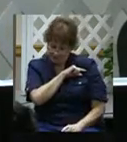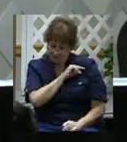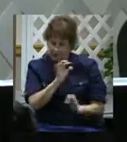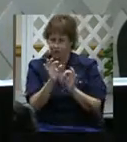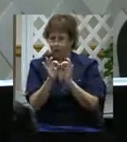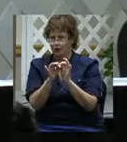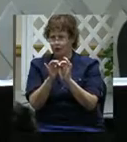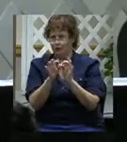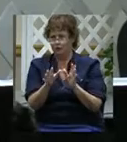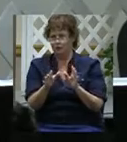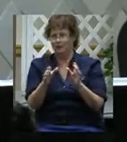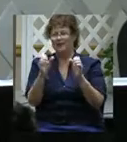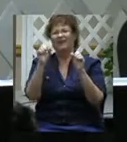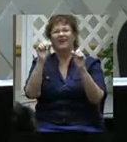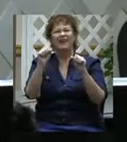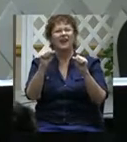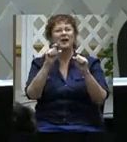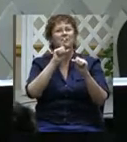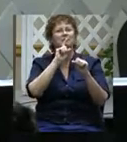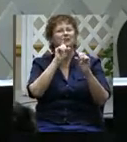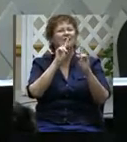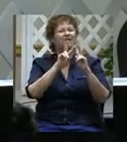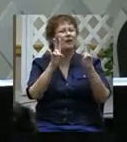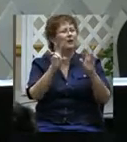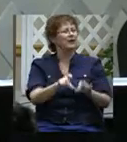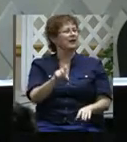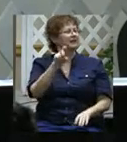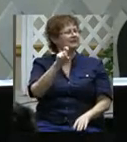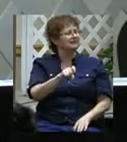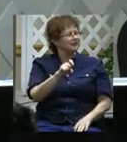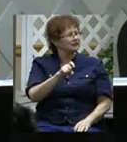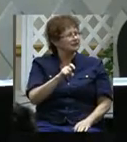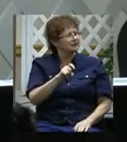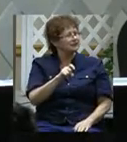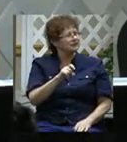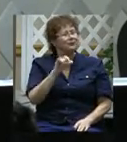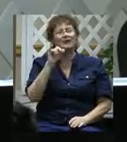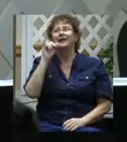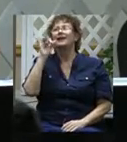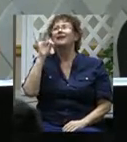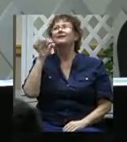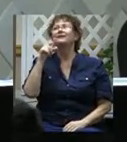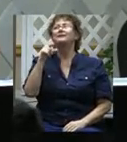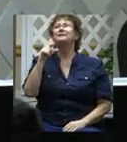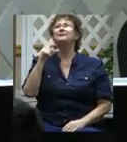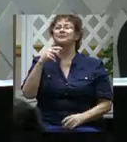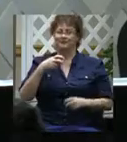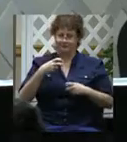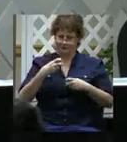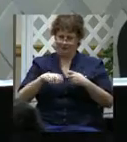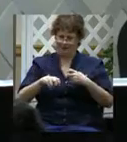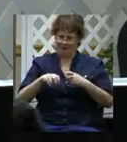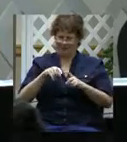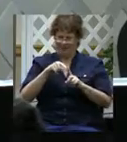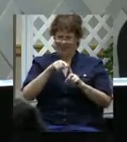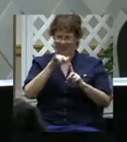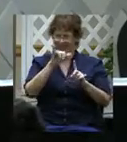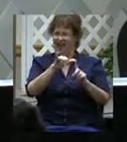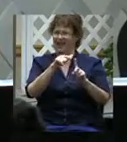sometimes it can be really very necessary, especially if it's very difficult to find,